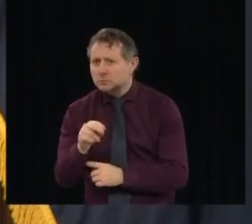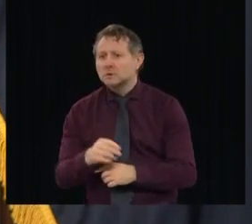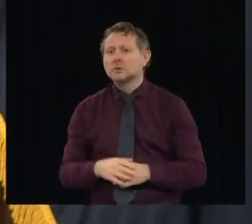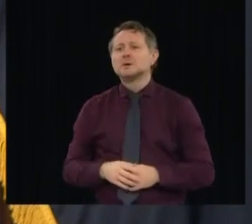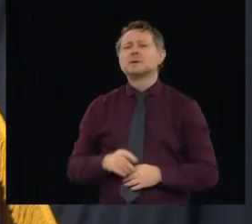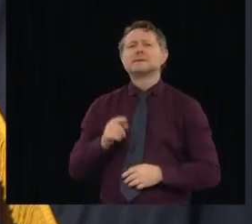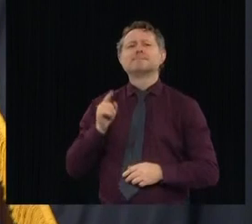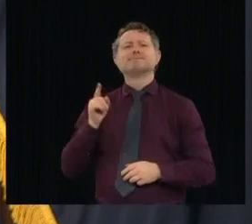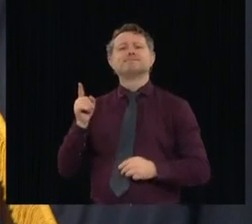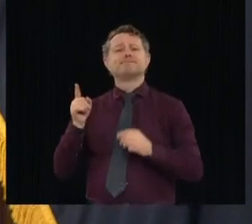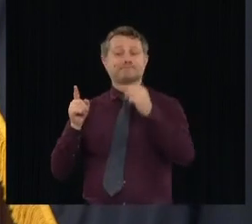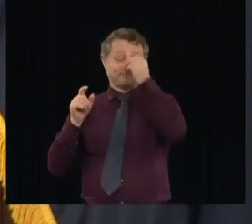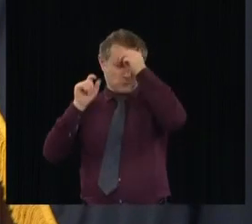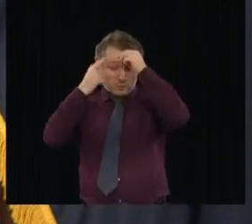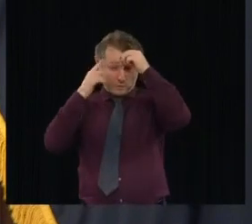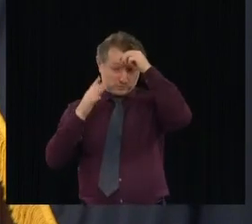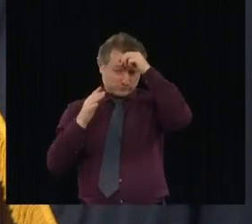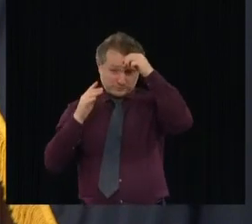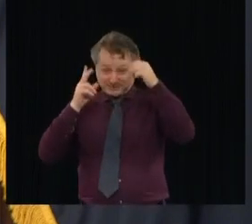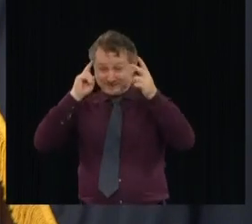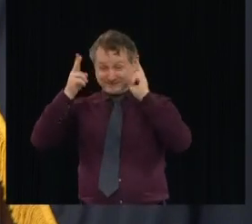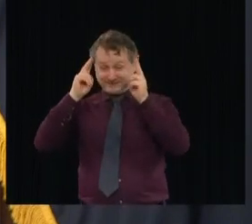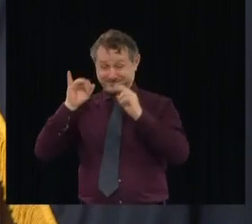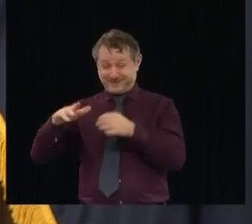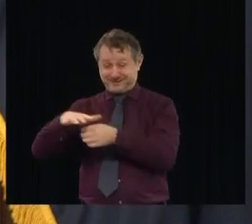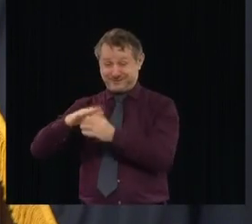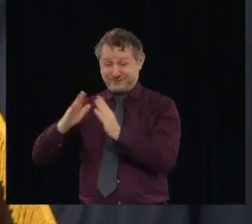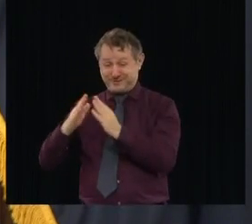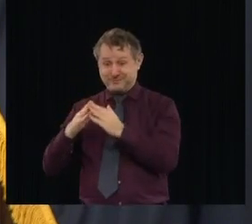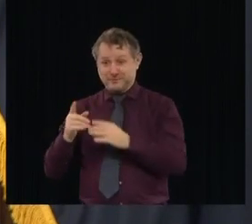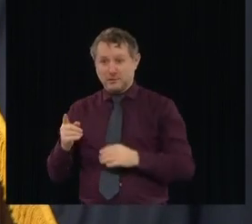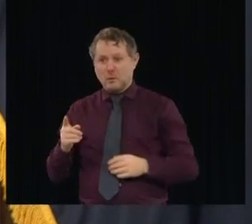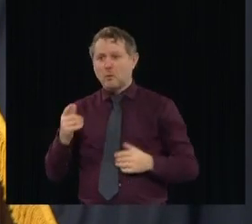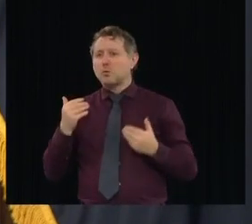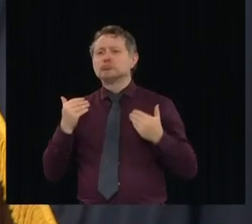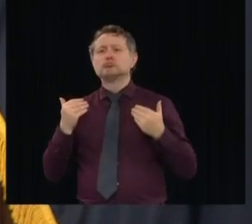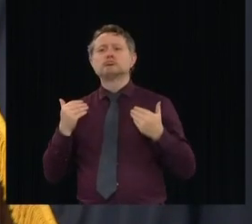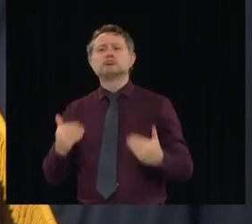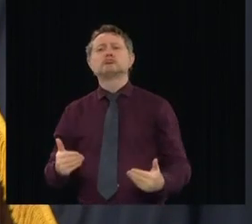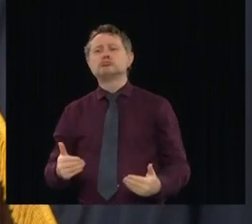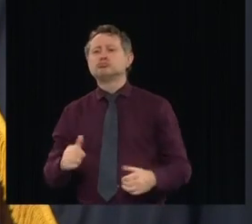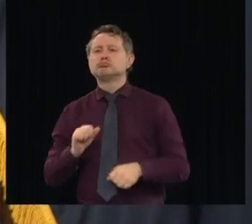operating in defiance of the close order,